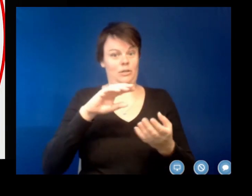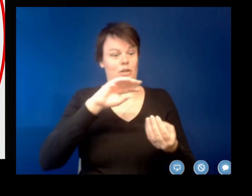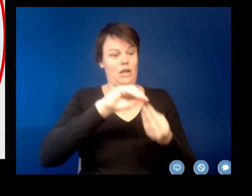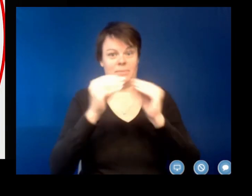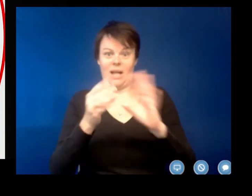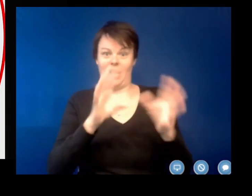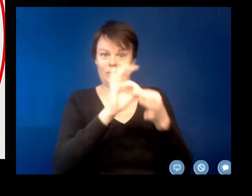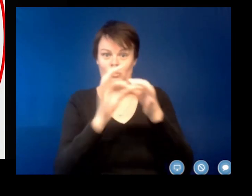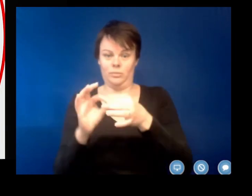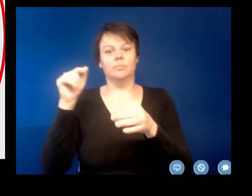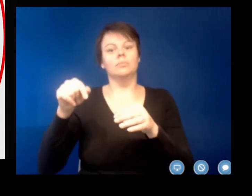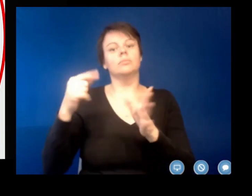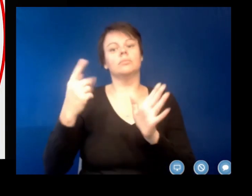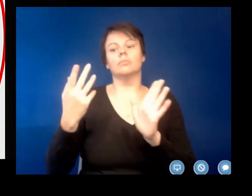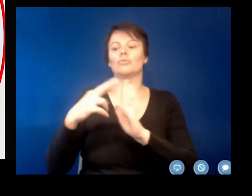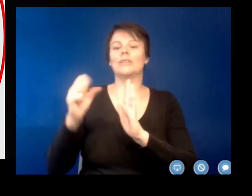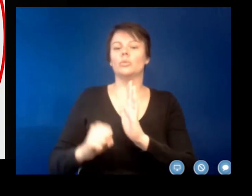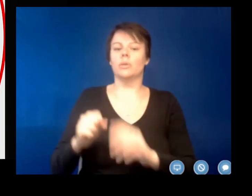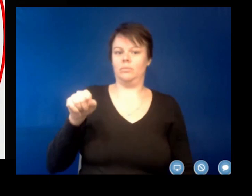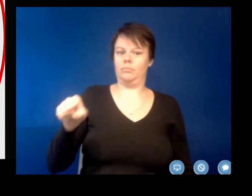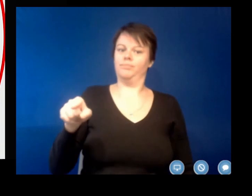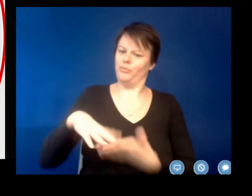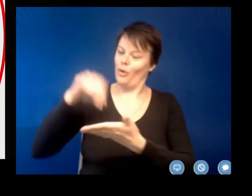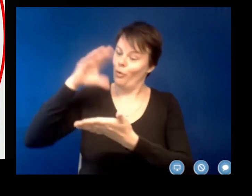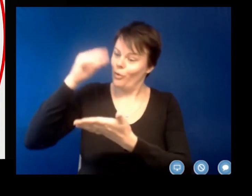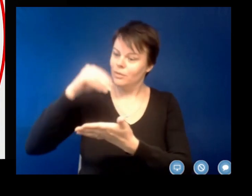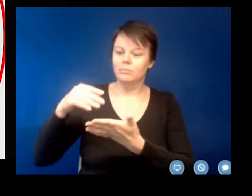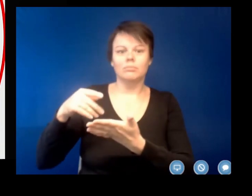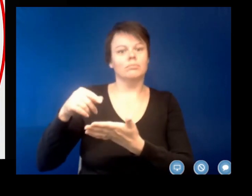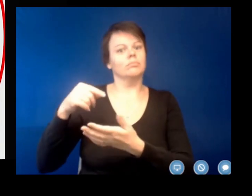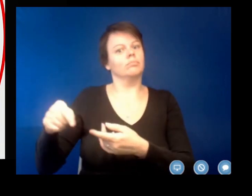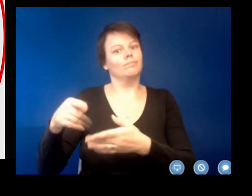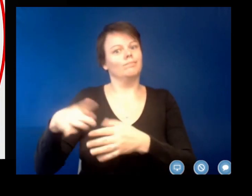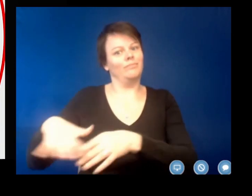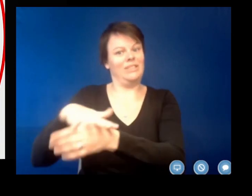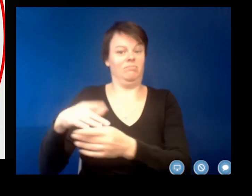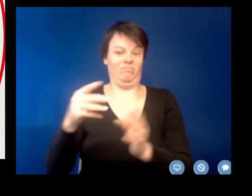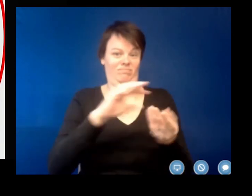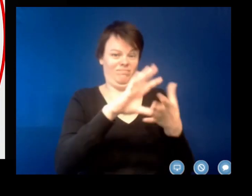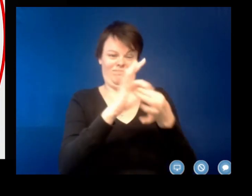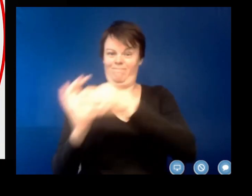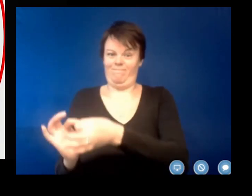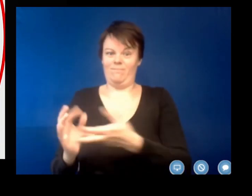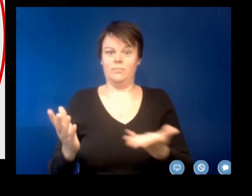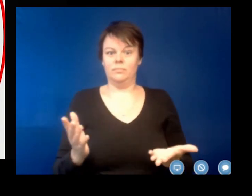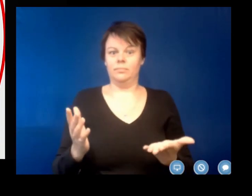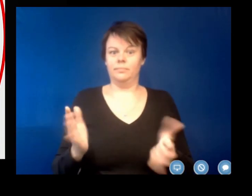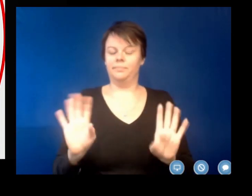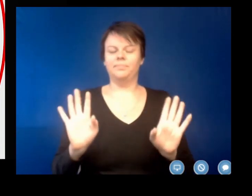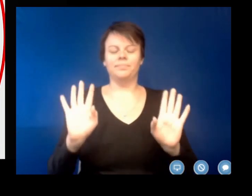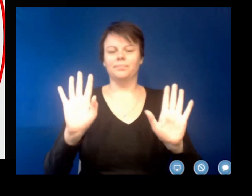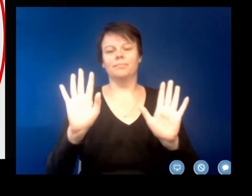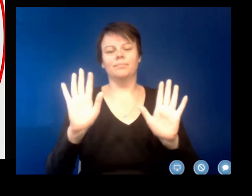way, had had experiences of guided self-reflection. They did not learn